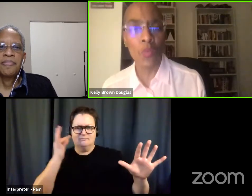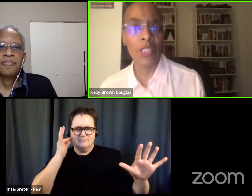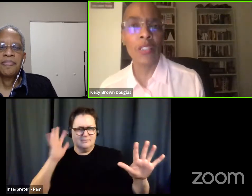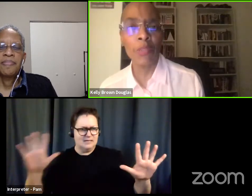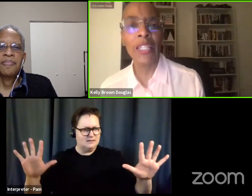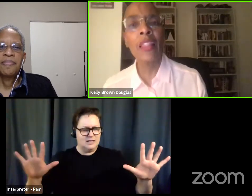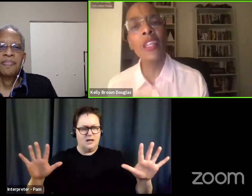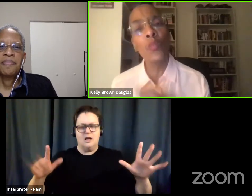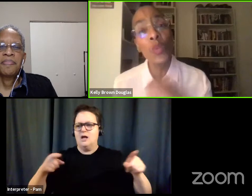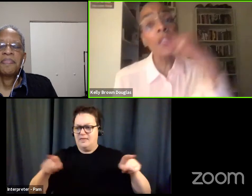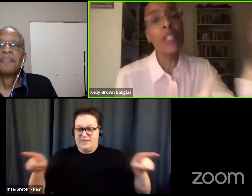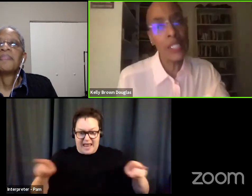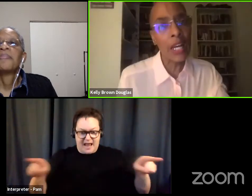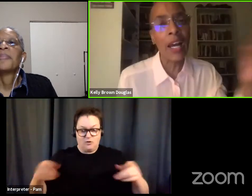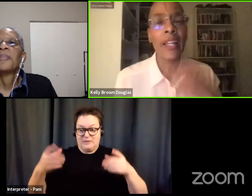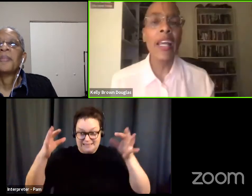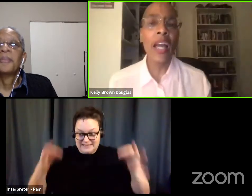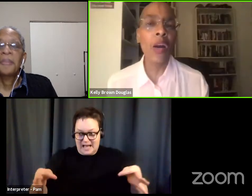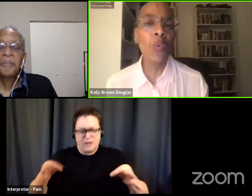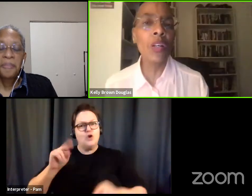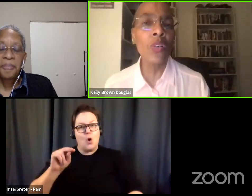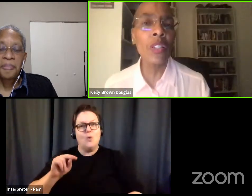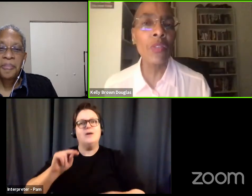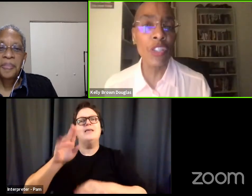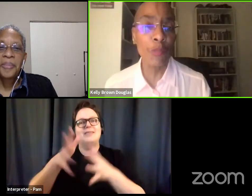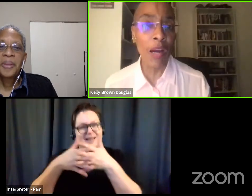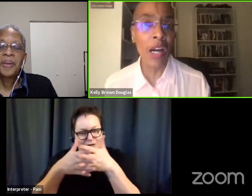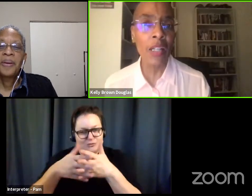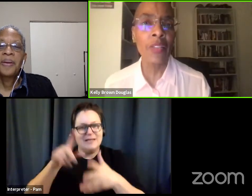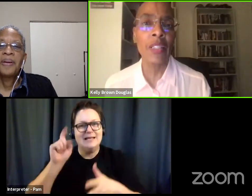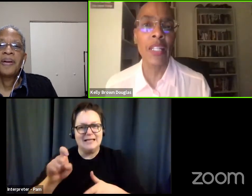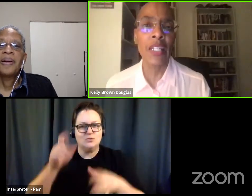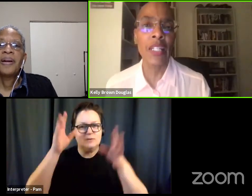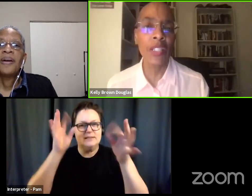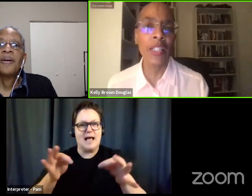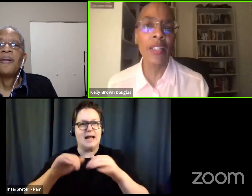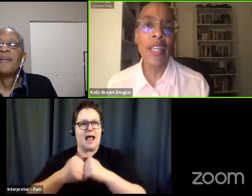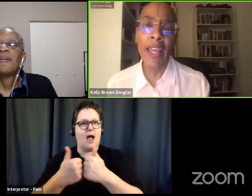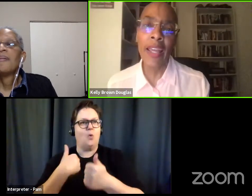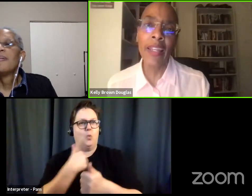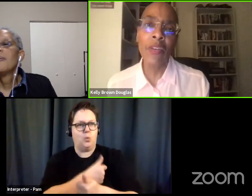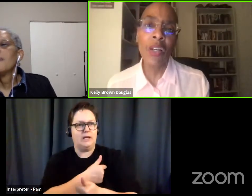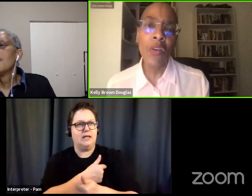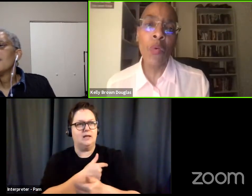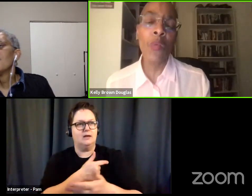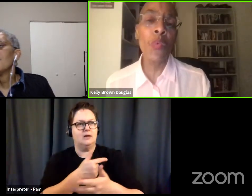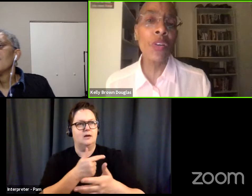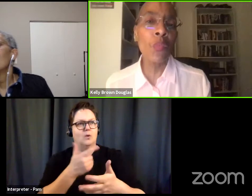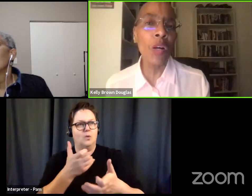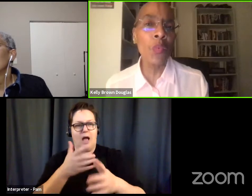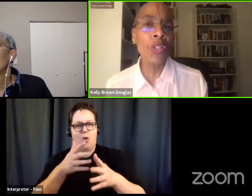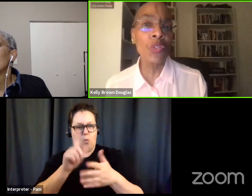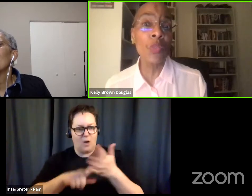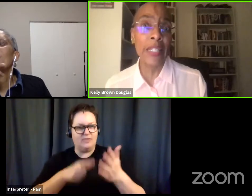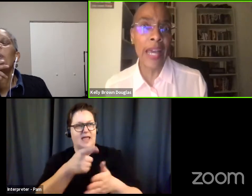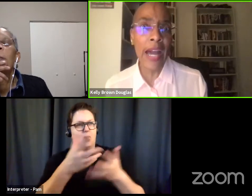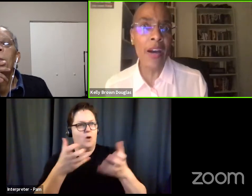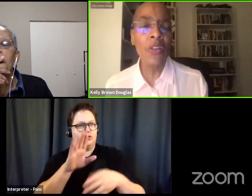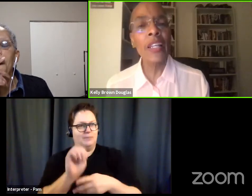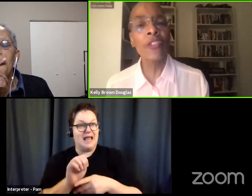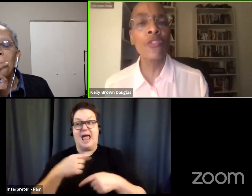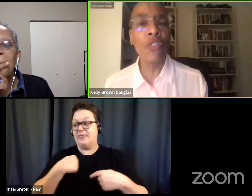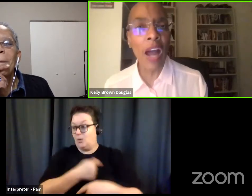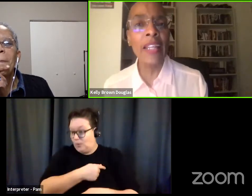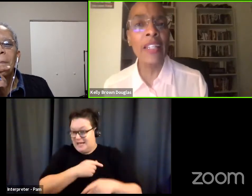who it wants to be, and then we'll decide how we're going to respond to the nation. And and what we're doing